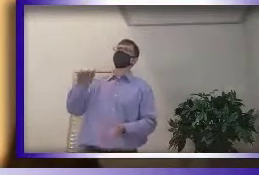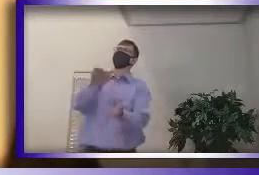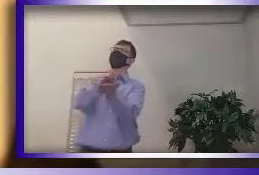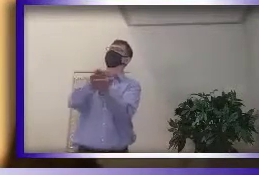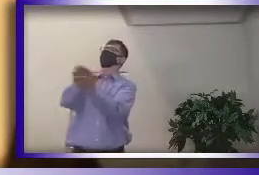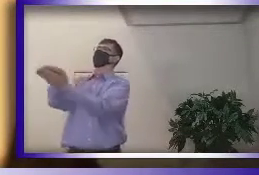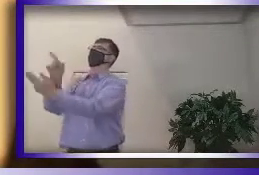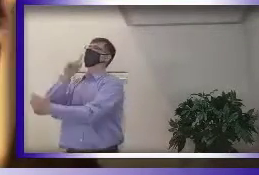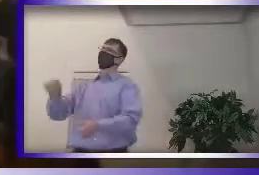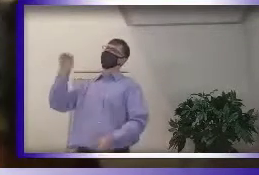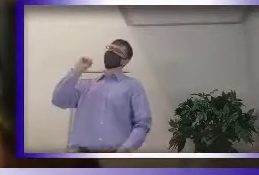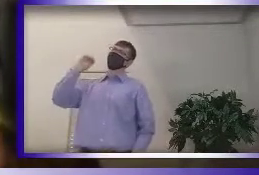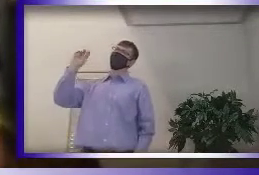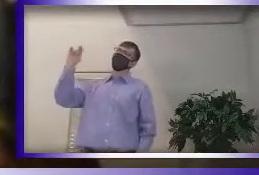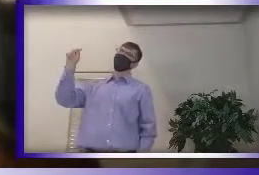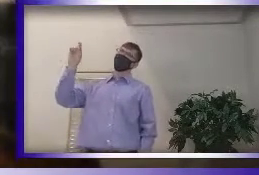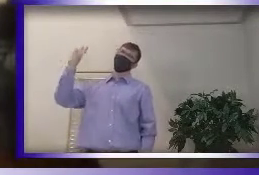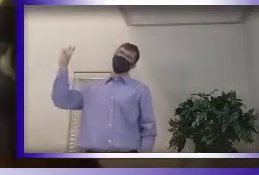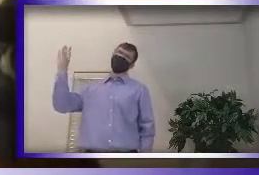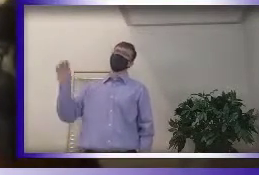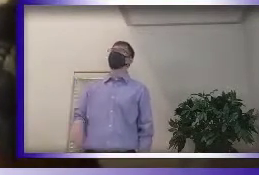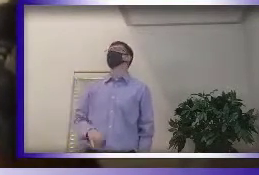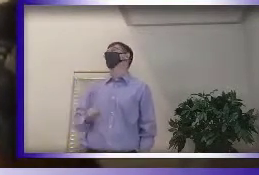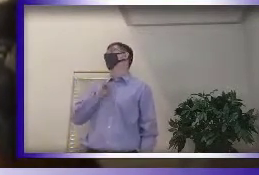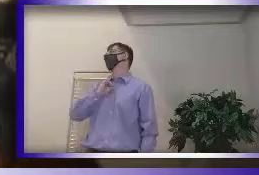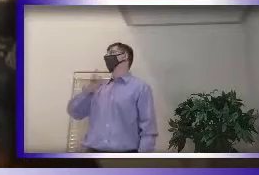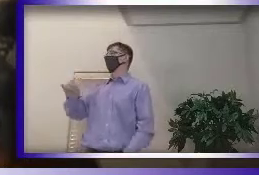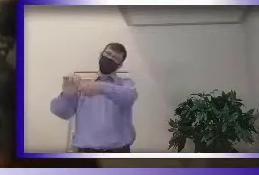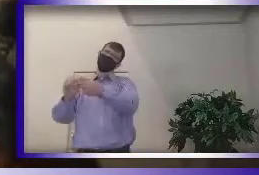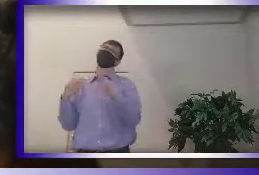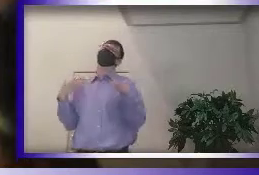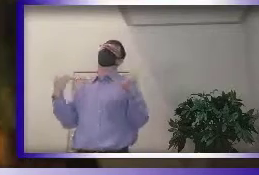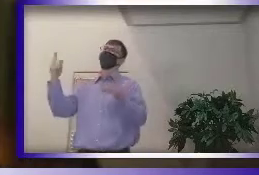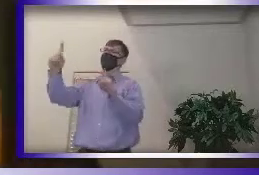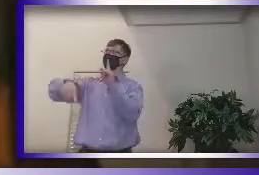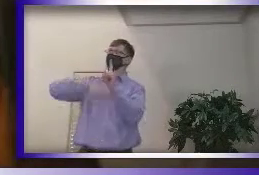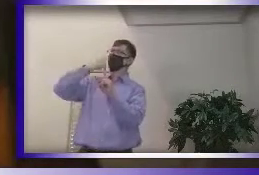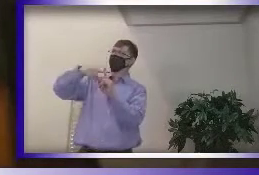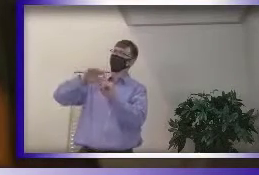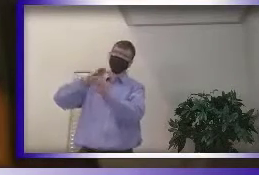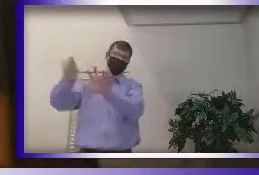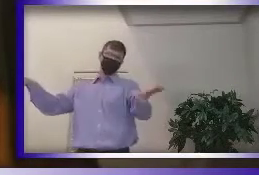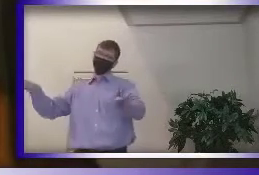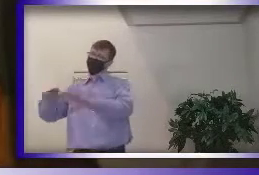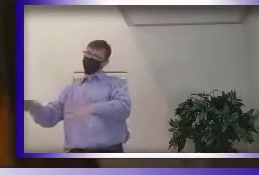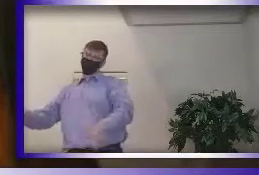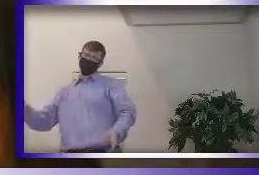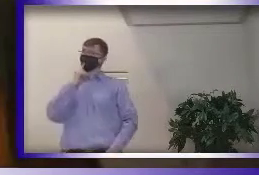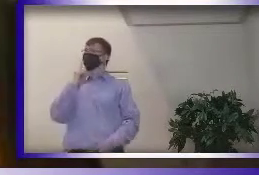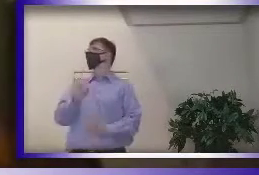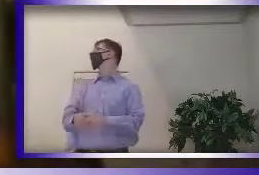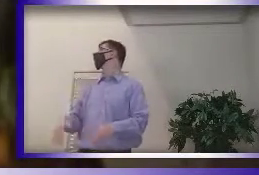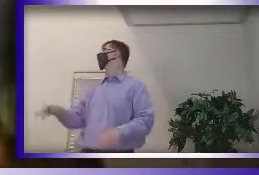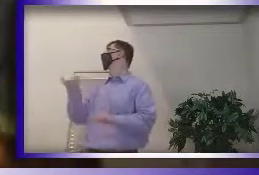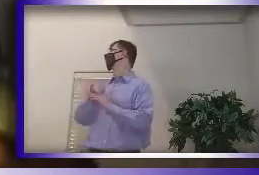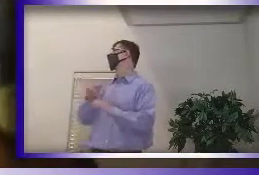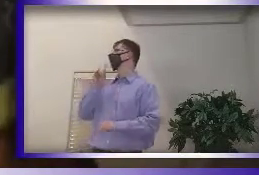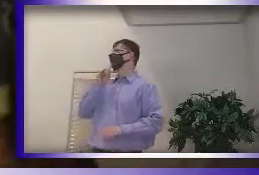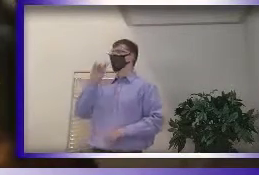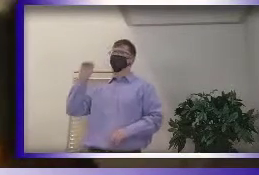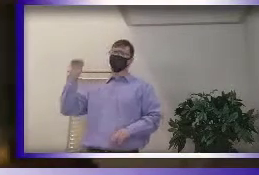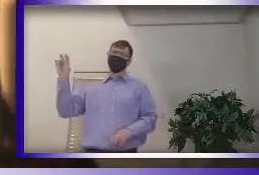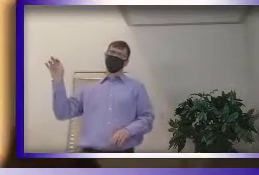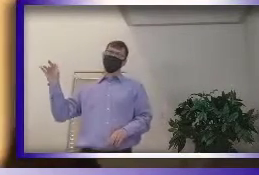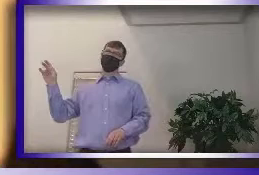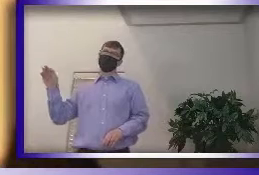but that's my dad's name. It's not my name. It's not my name. And I sincerely